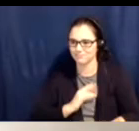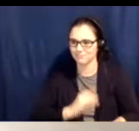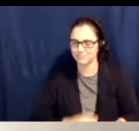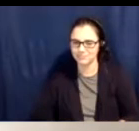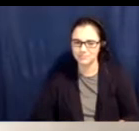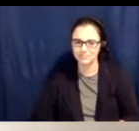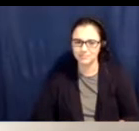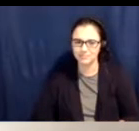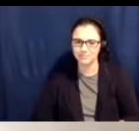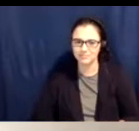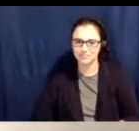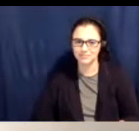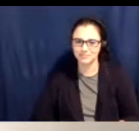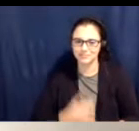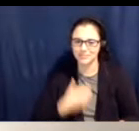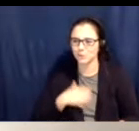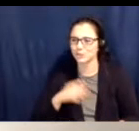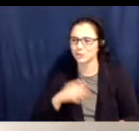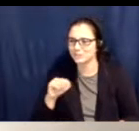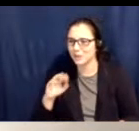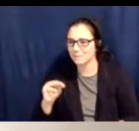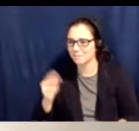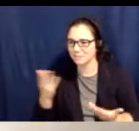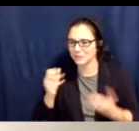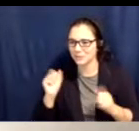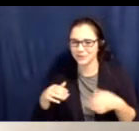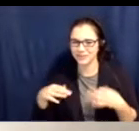I wish Tom were here to explain it.